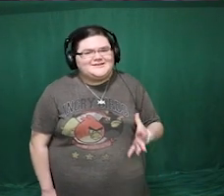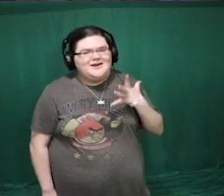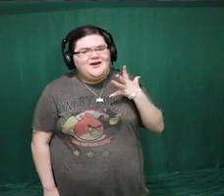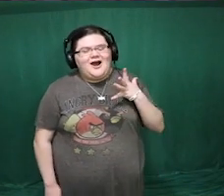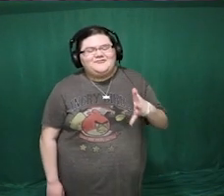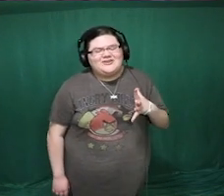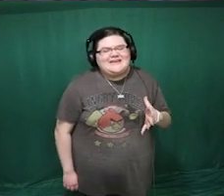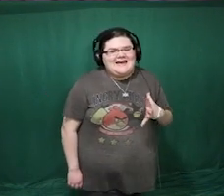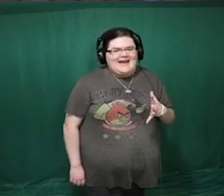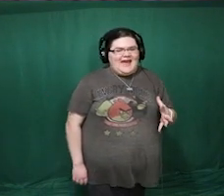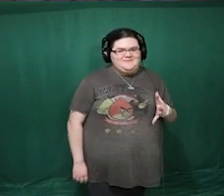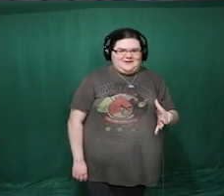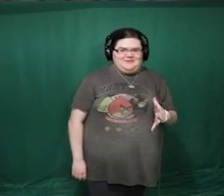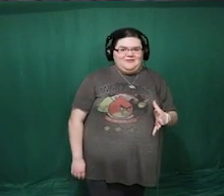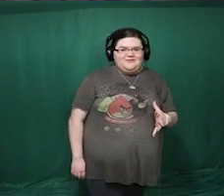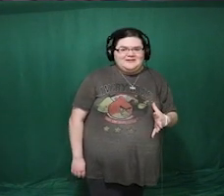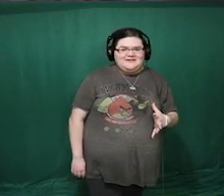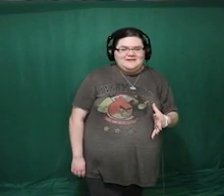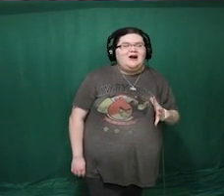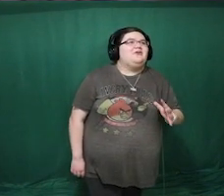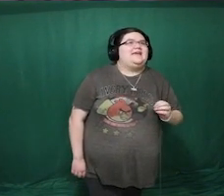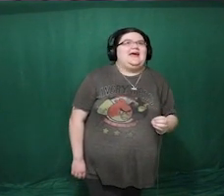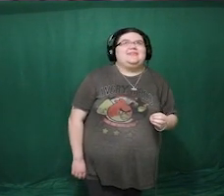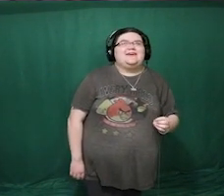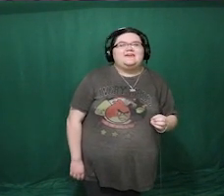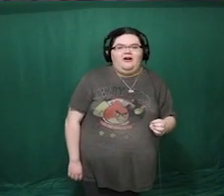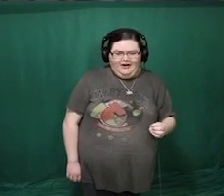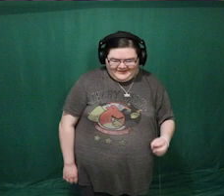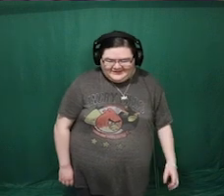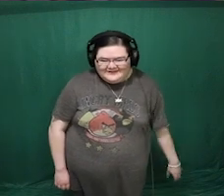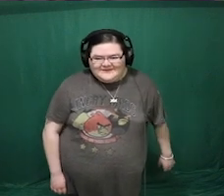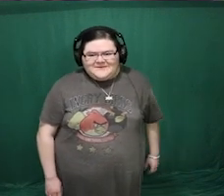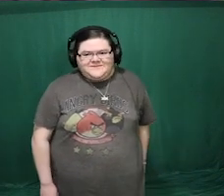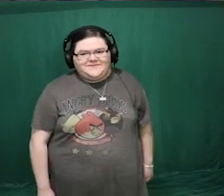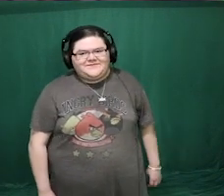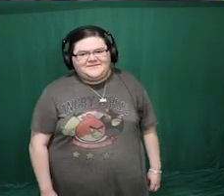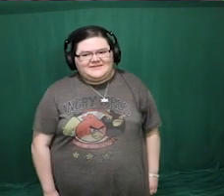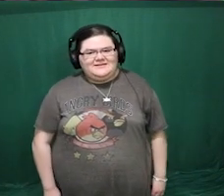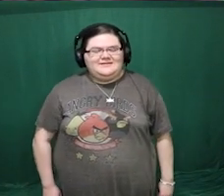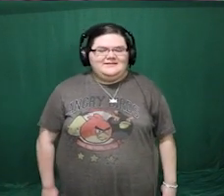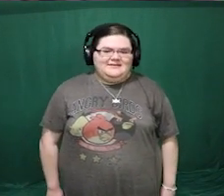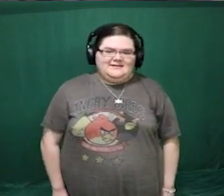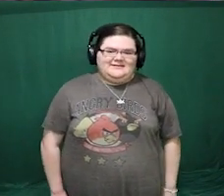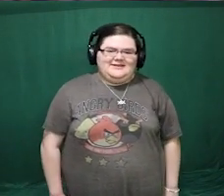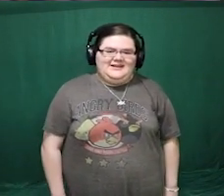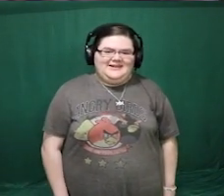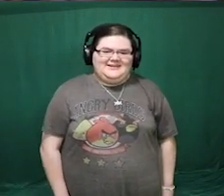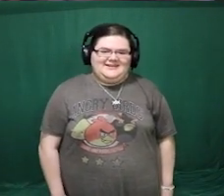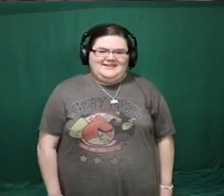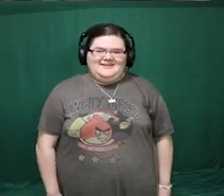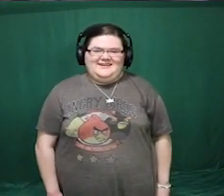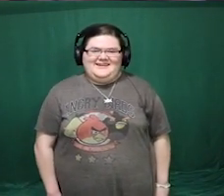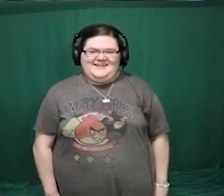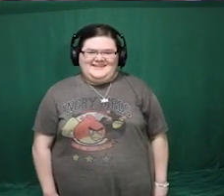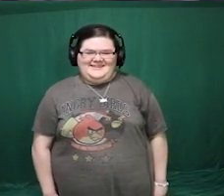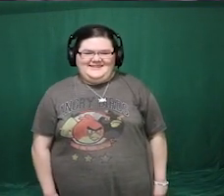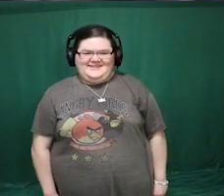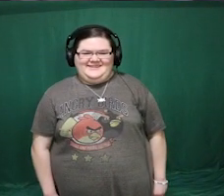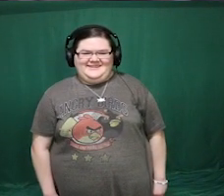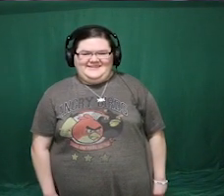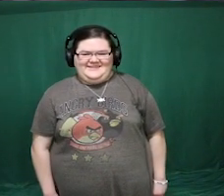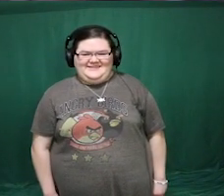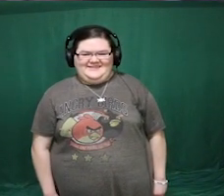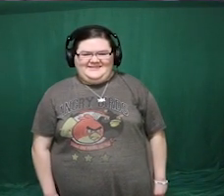it's not, I'm freaking. I hate myself. Okay, thank god. He's KSI right now. Bro, he's doing knowledge. He's coming for you, Toby. He's coming for